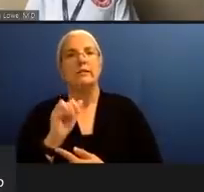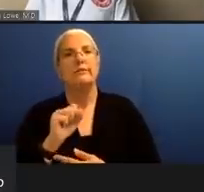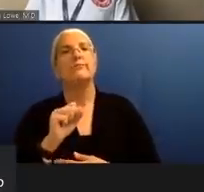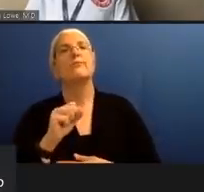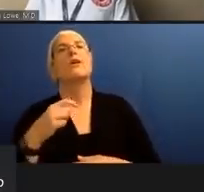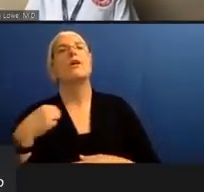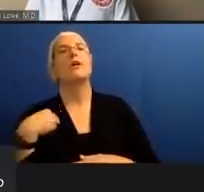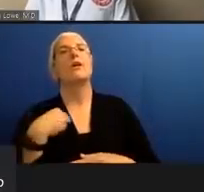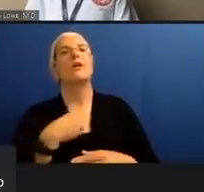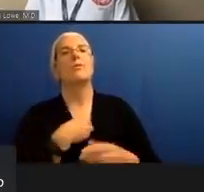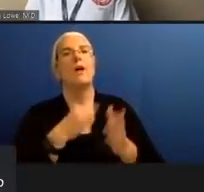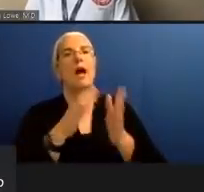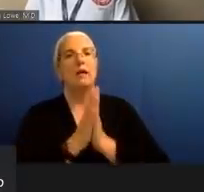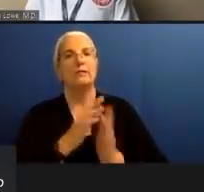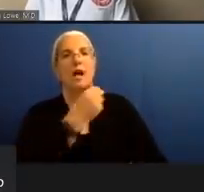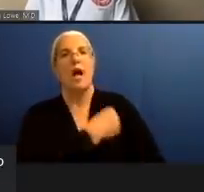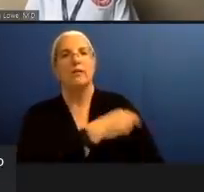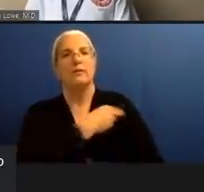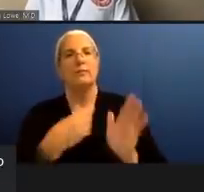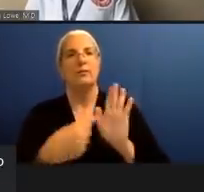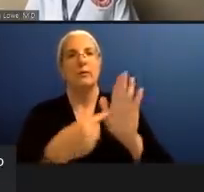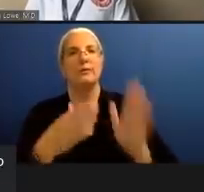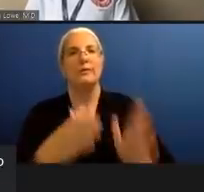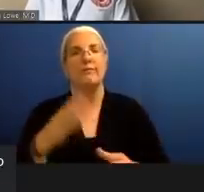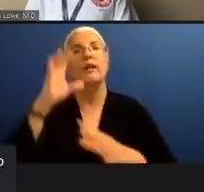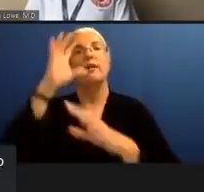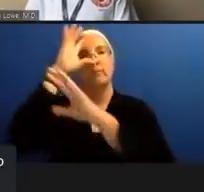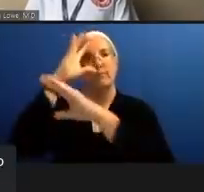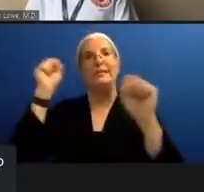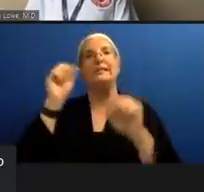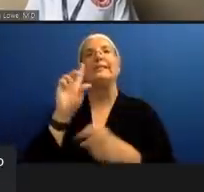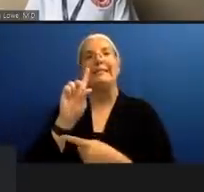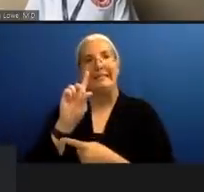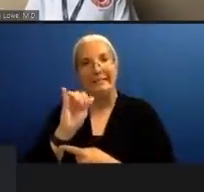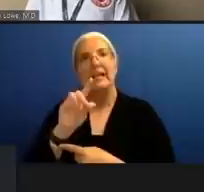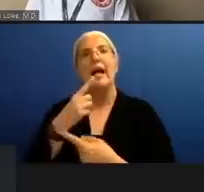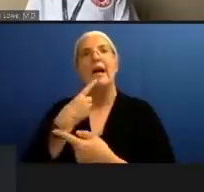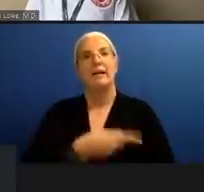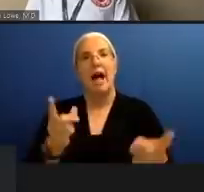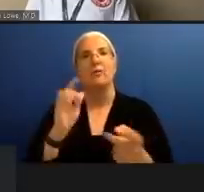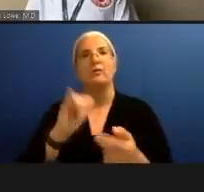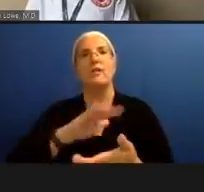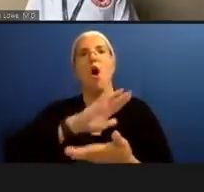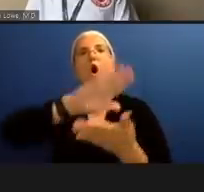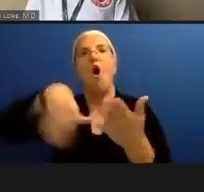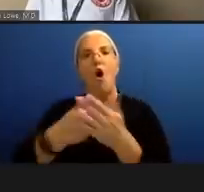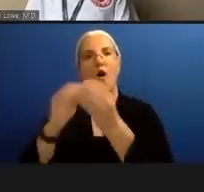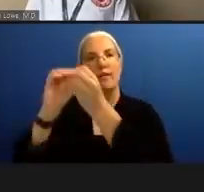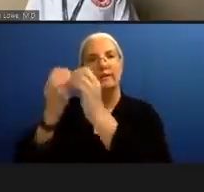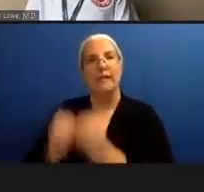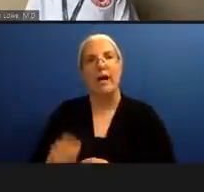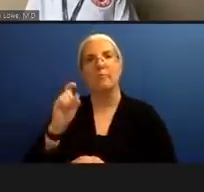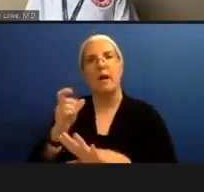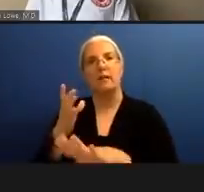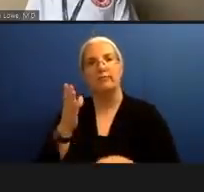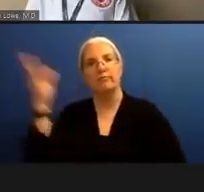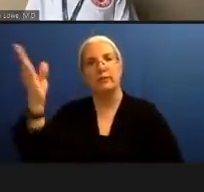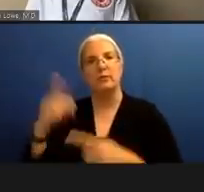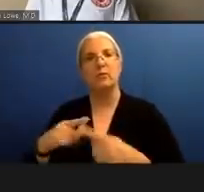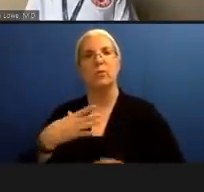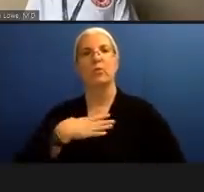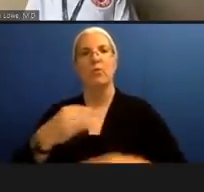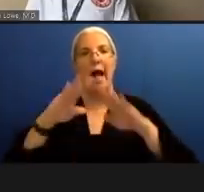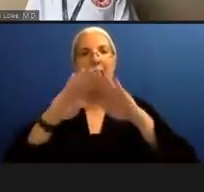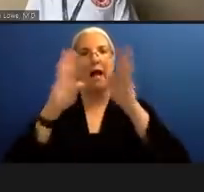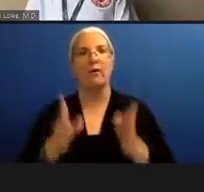president's announcement that all the data is going to the White House. Yes, that Okay. all hospital So let me data will ask surpass. Yes, Dr. Miller